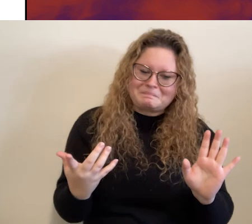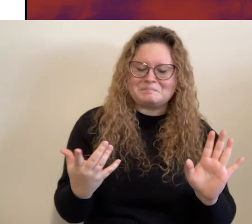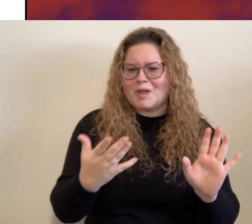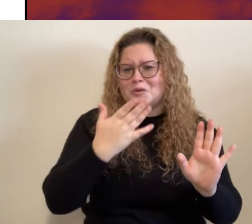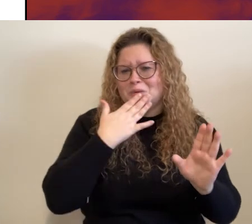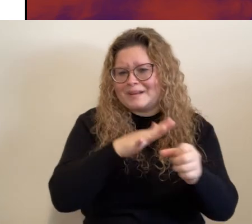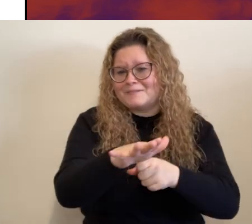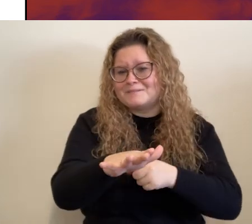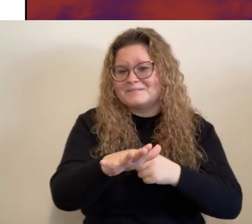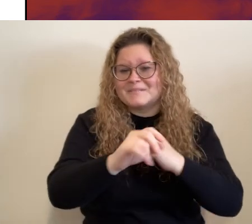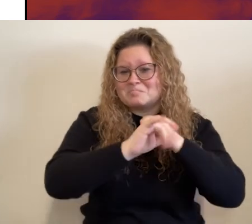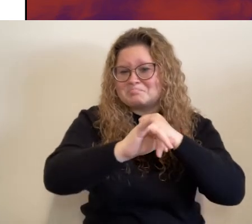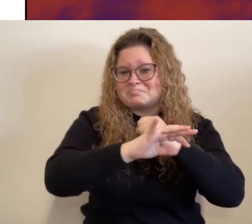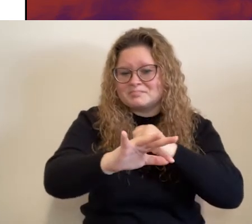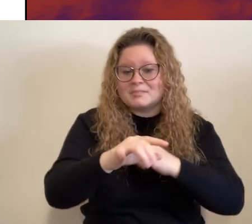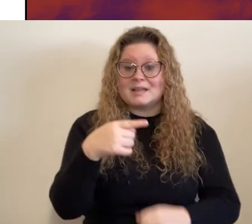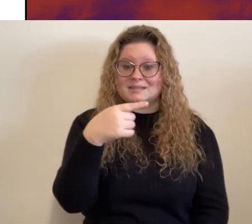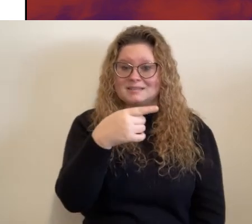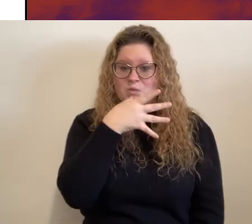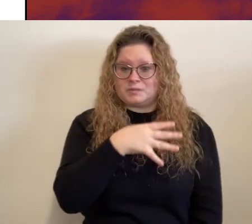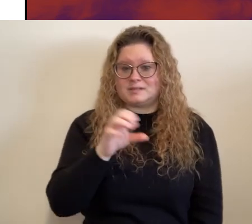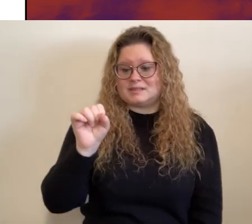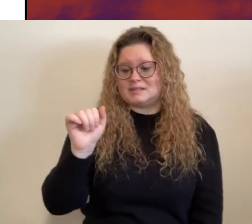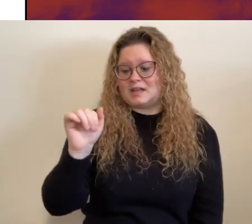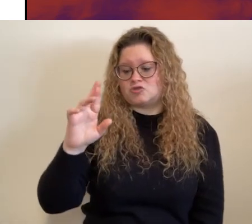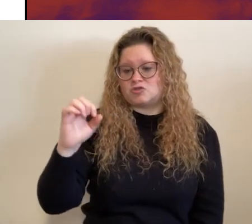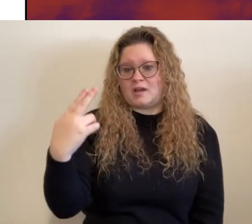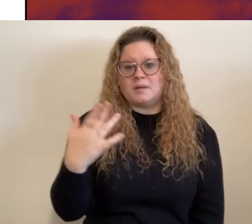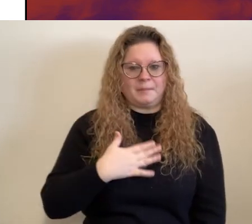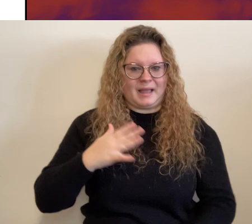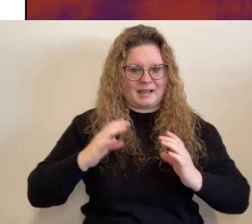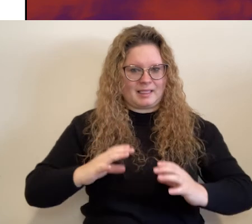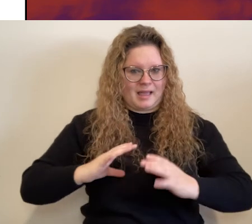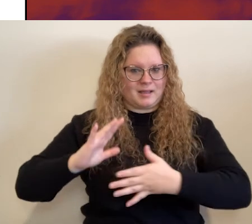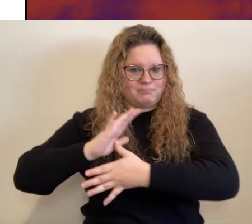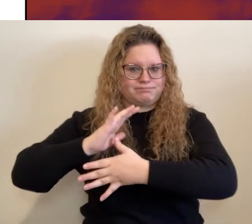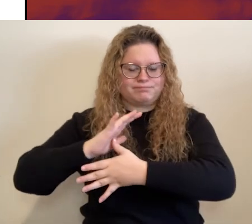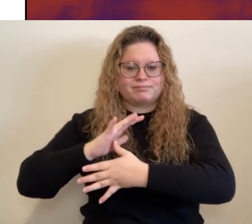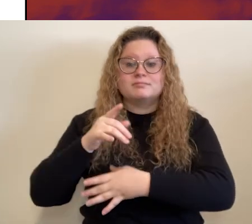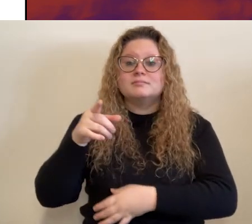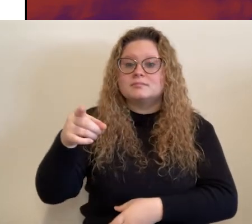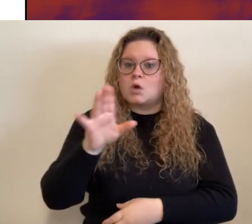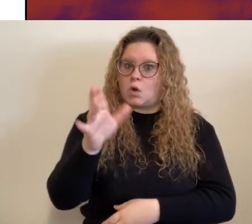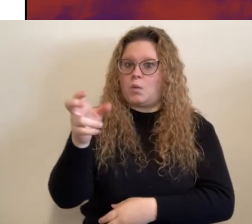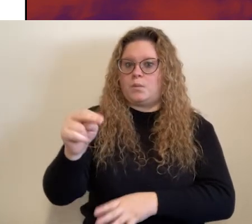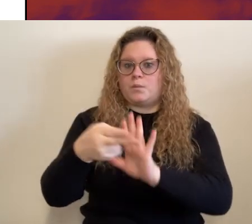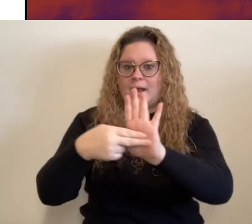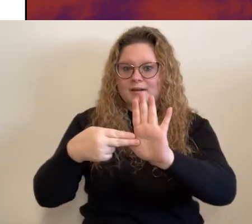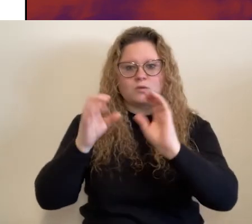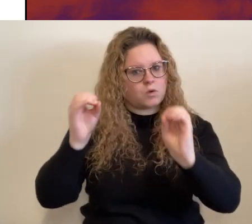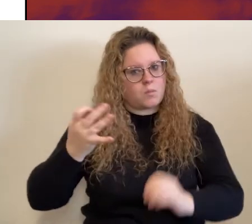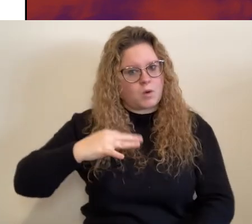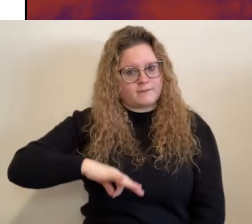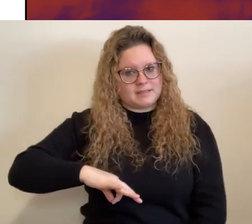And Sasha, amazing human. So she's one of my top clients. She has her own brand. This is a nonprofit organization